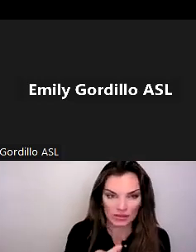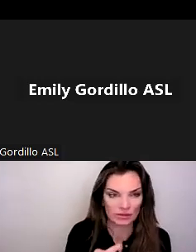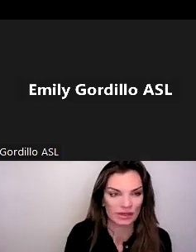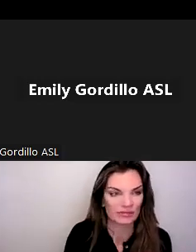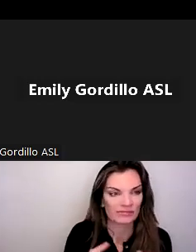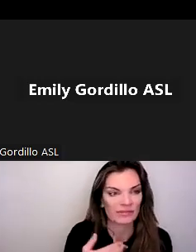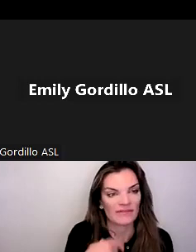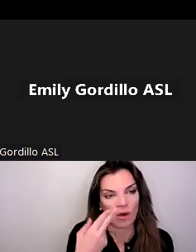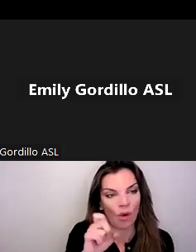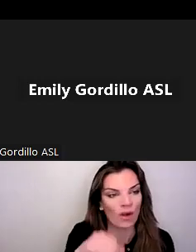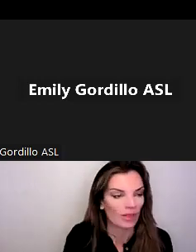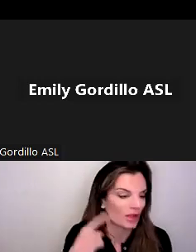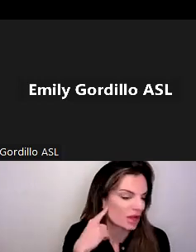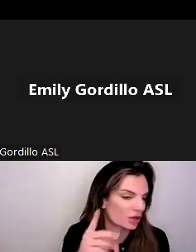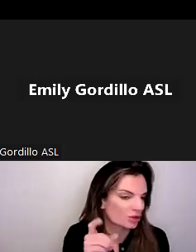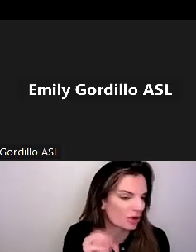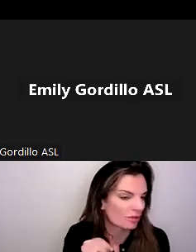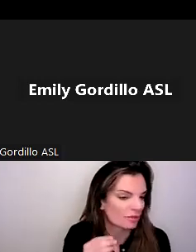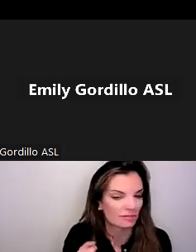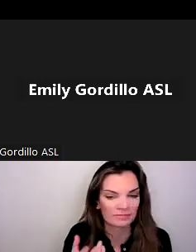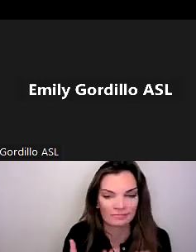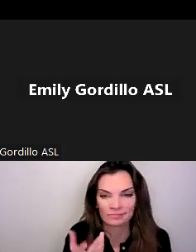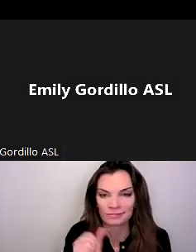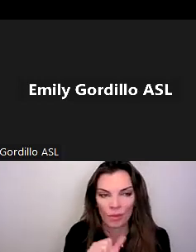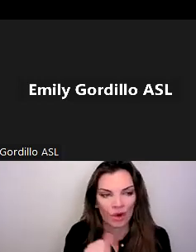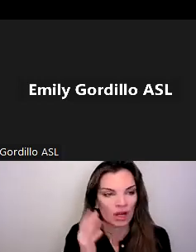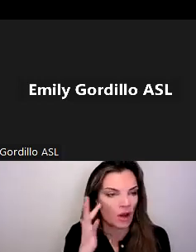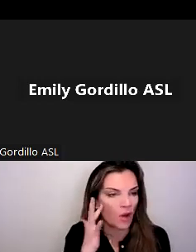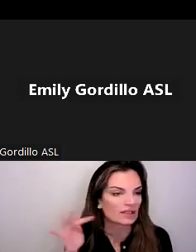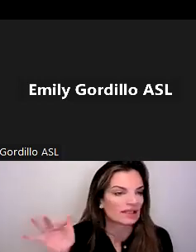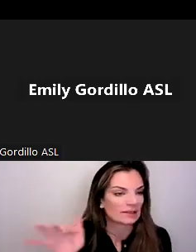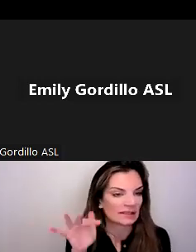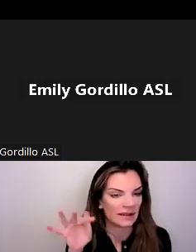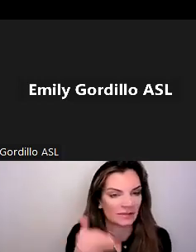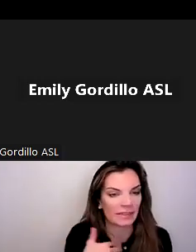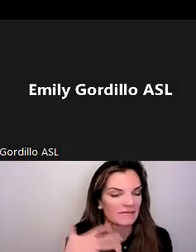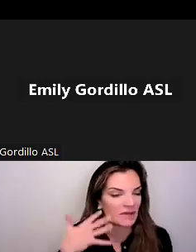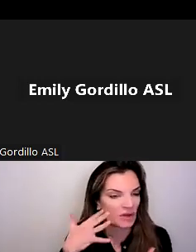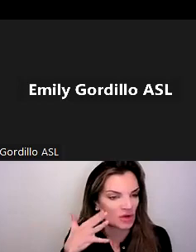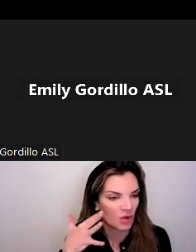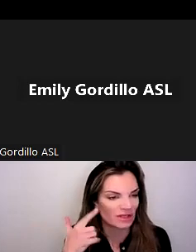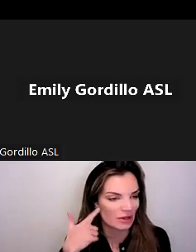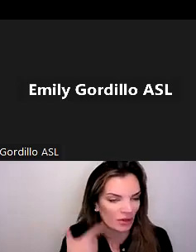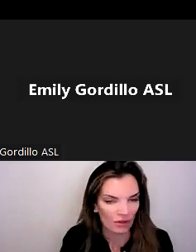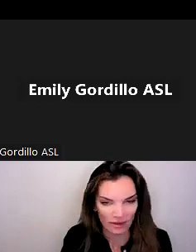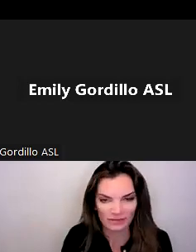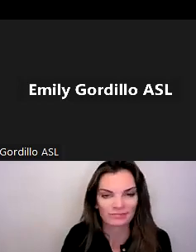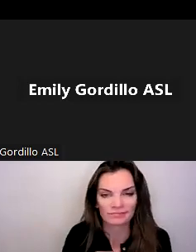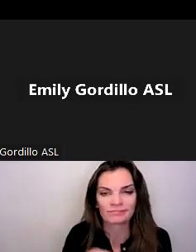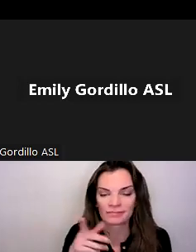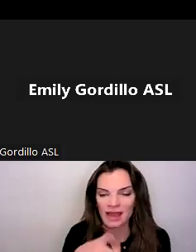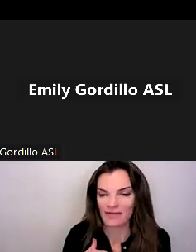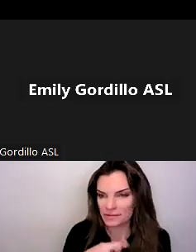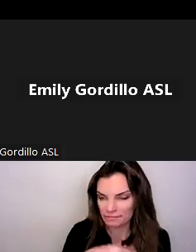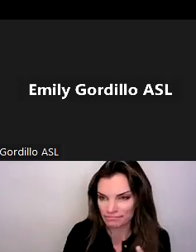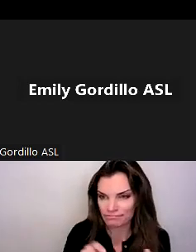had a hole in their eardrum, but they also have worked in a noisy setting where they have noise-induced hearing loss. And so they've got a couple of different things